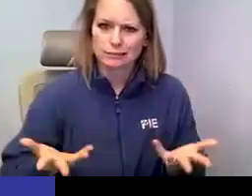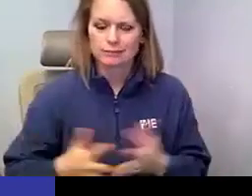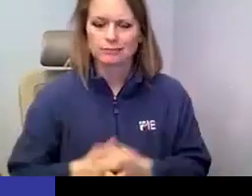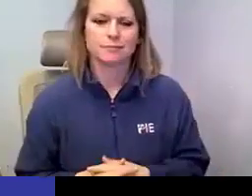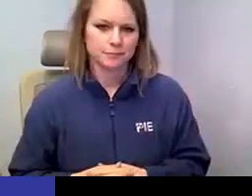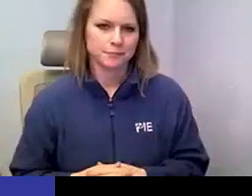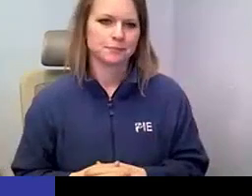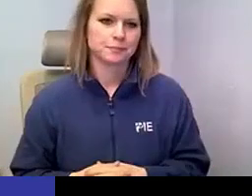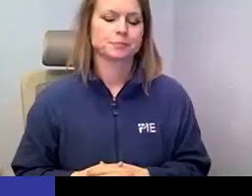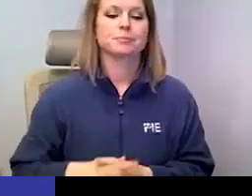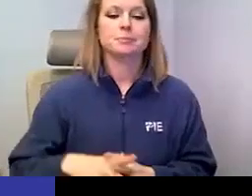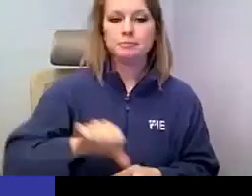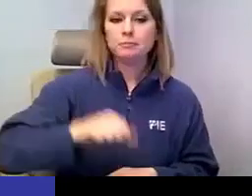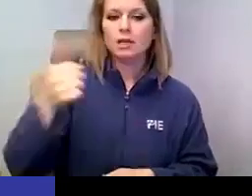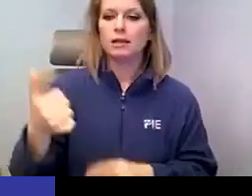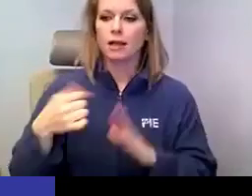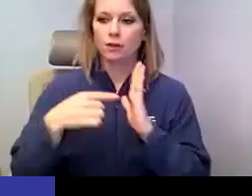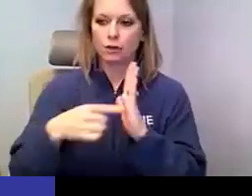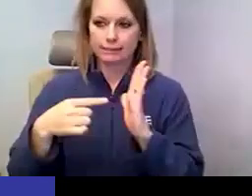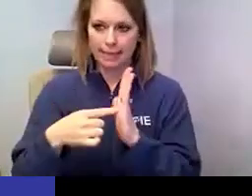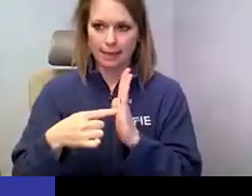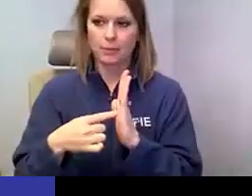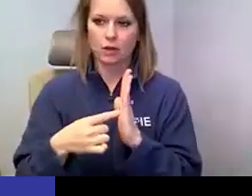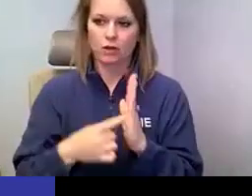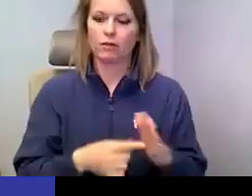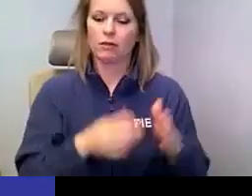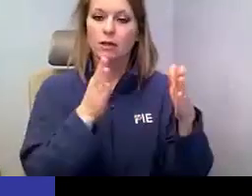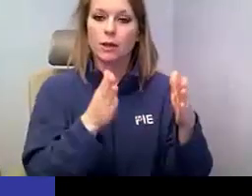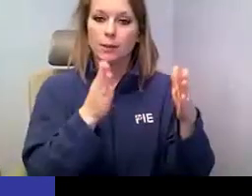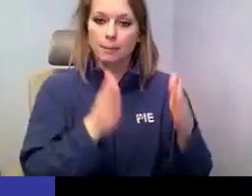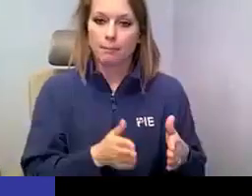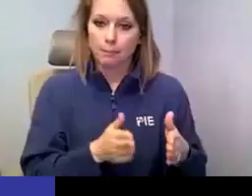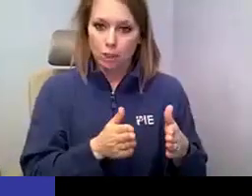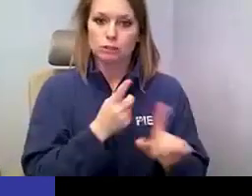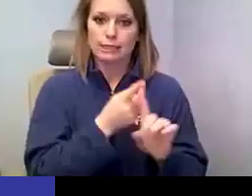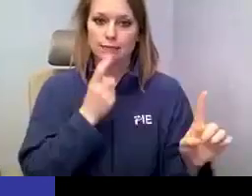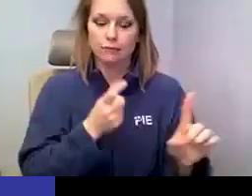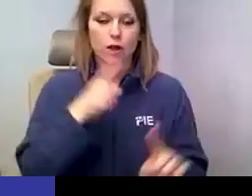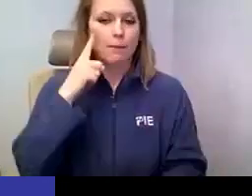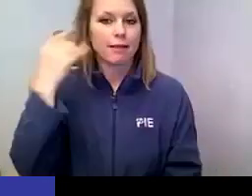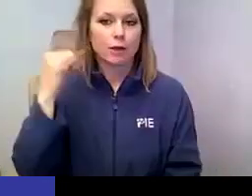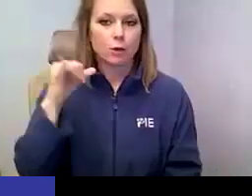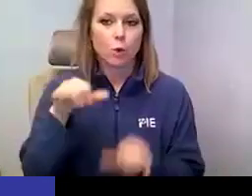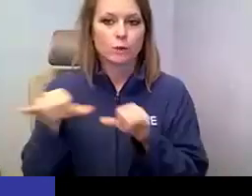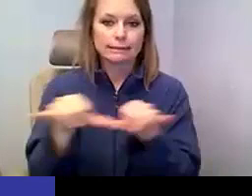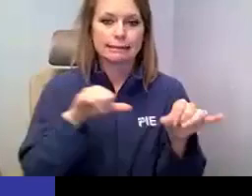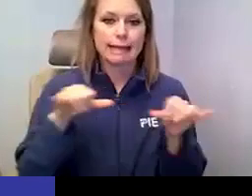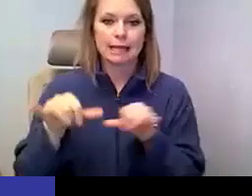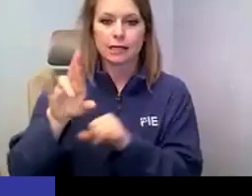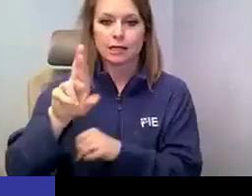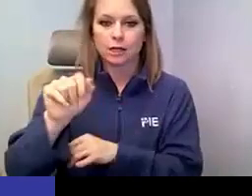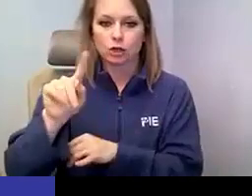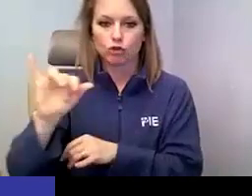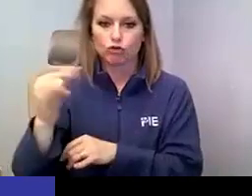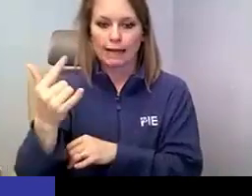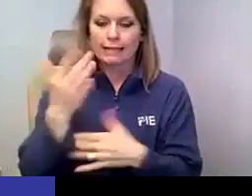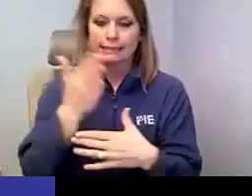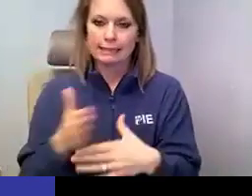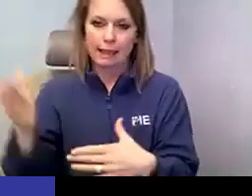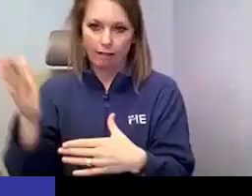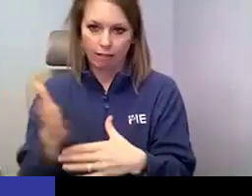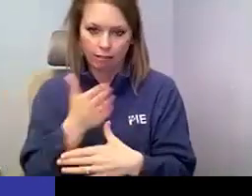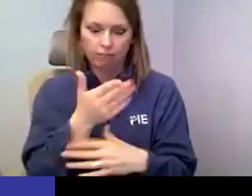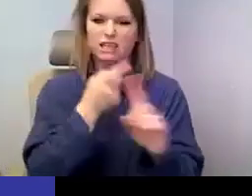Another example, this one comes directly from one of the gold standard behavior rating scales, right on their publisher's